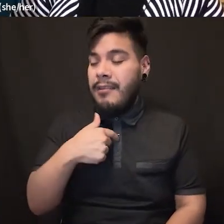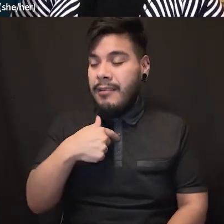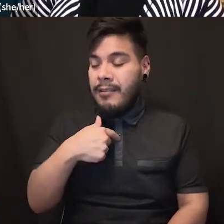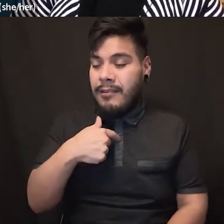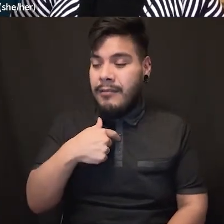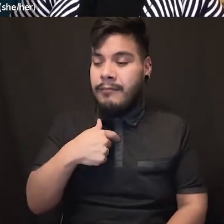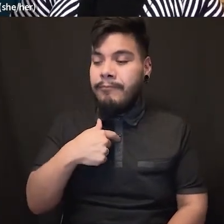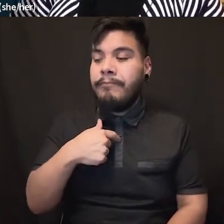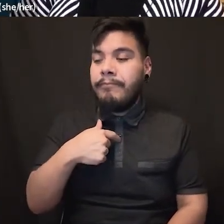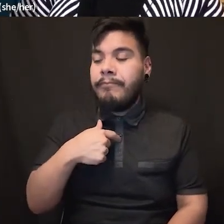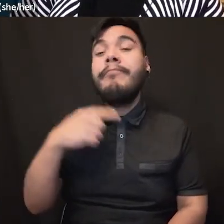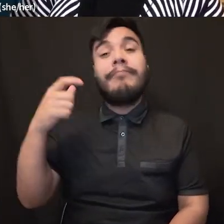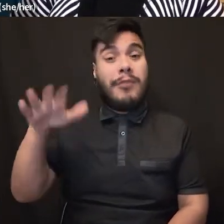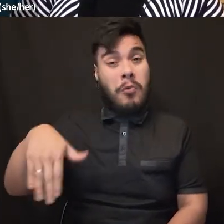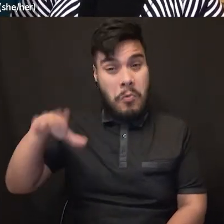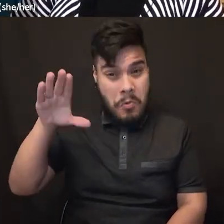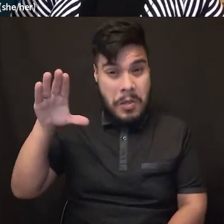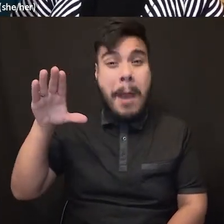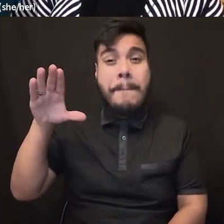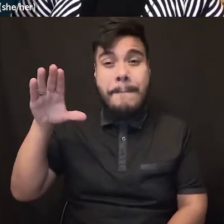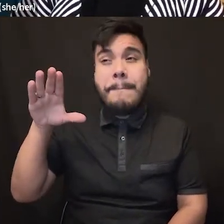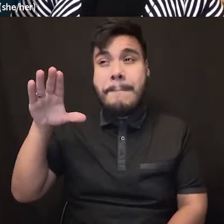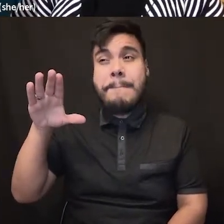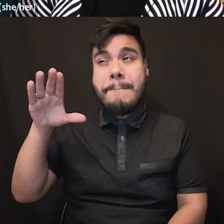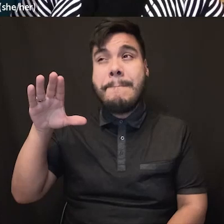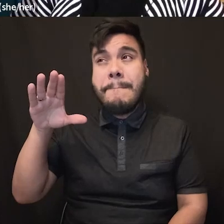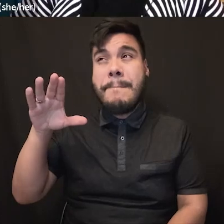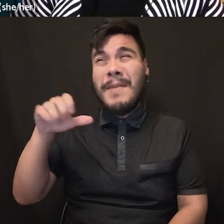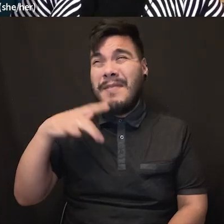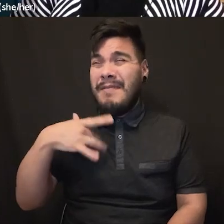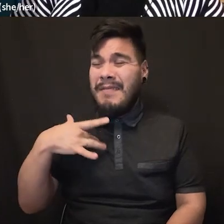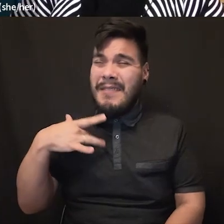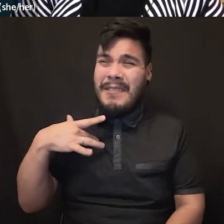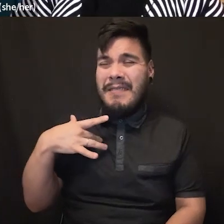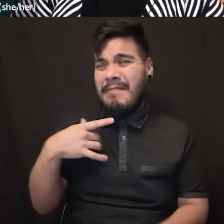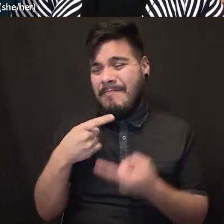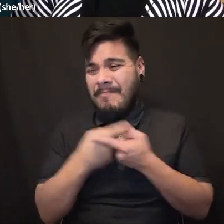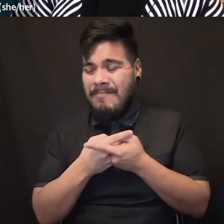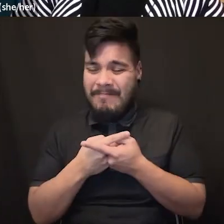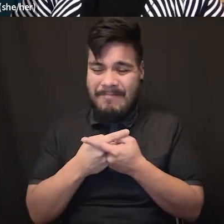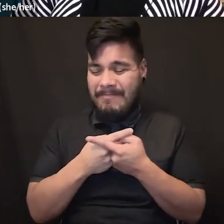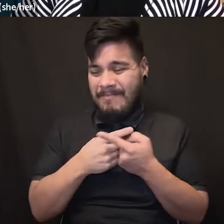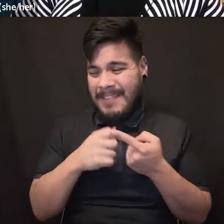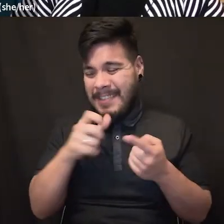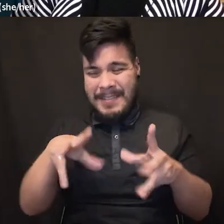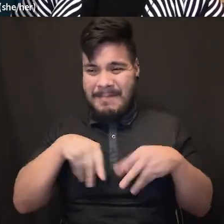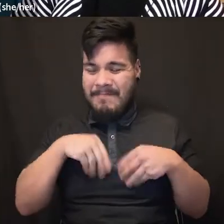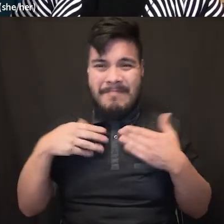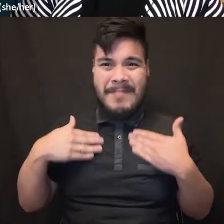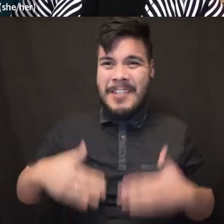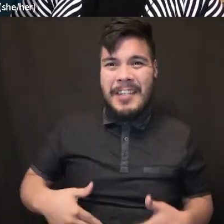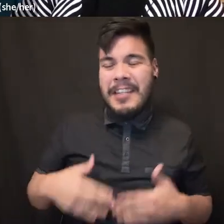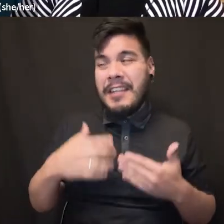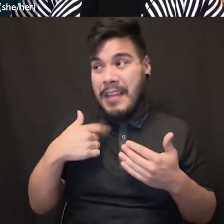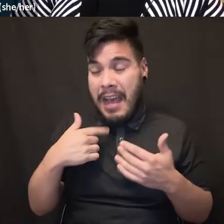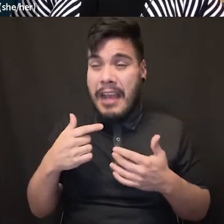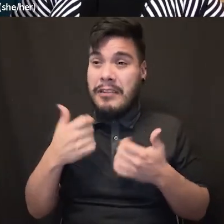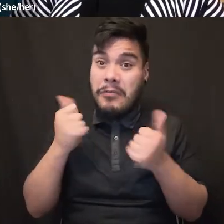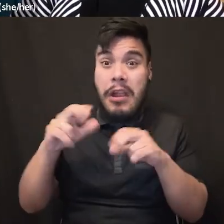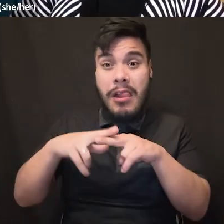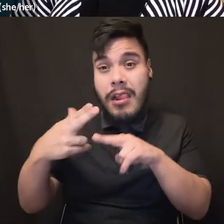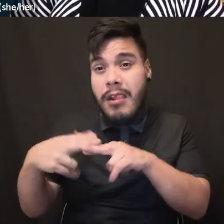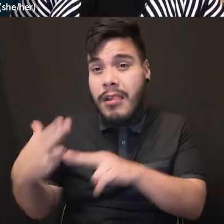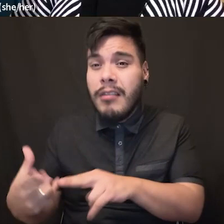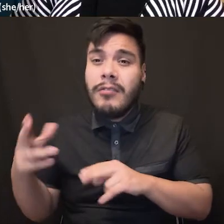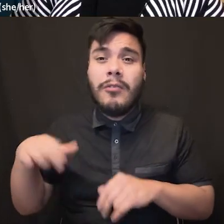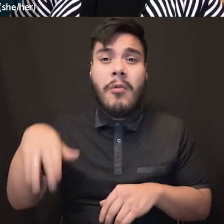When I was younger, didn't feel great about myself, didn't feel great about how I looked, and dieted a lot as a younger person.